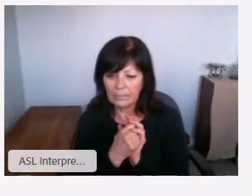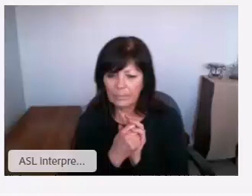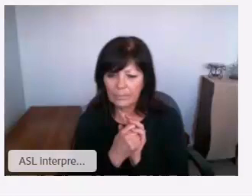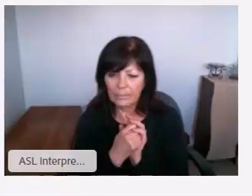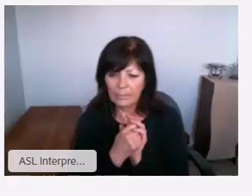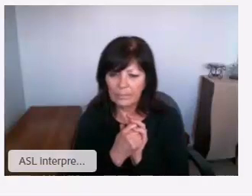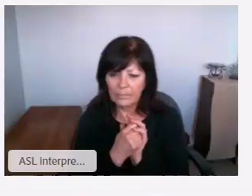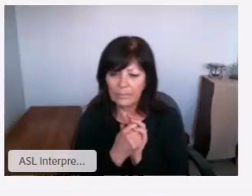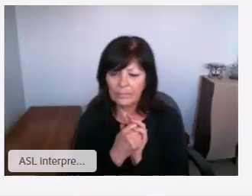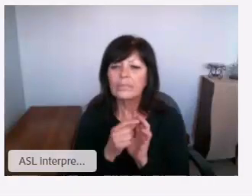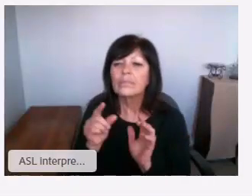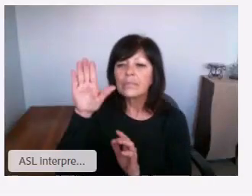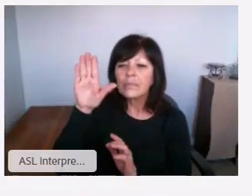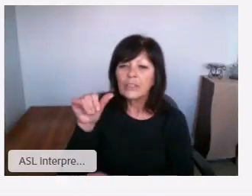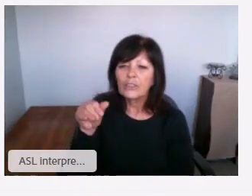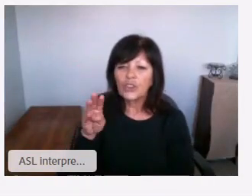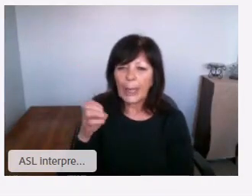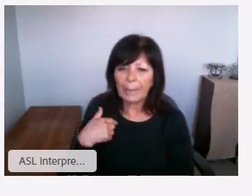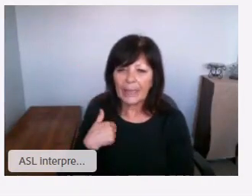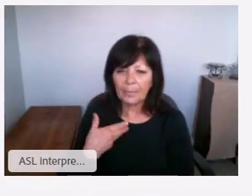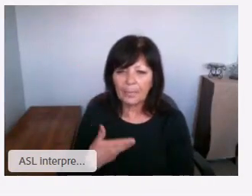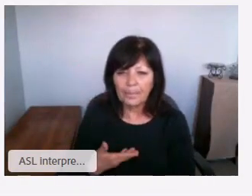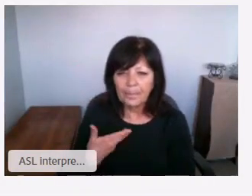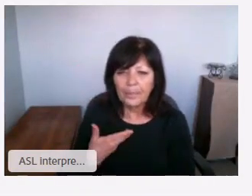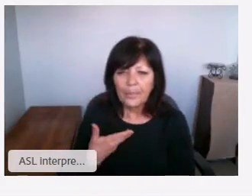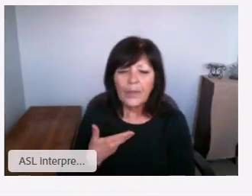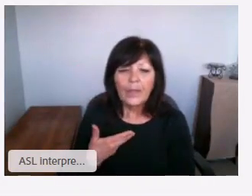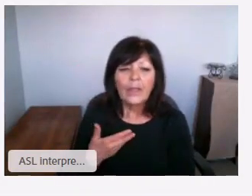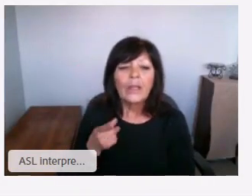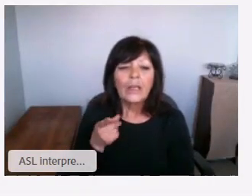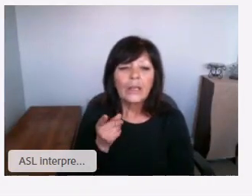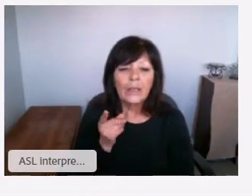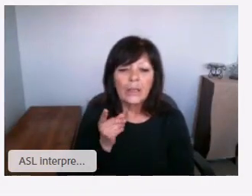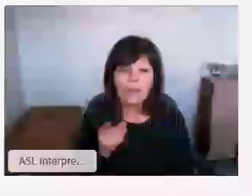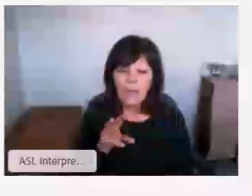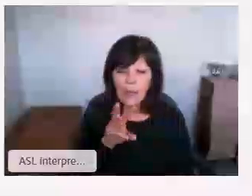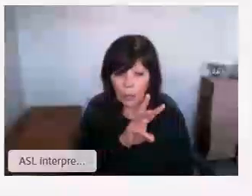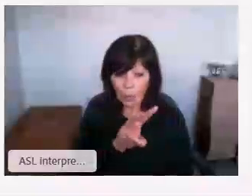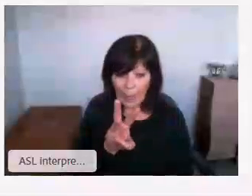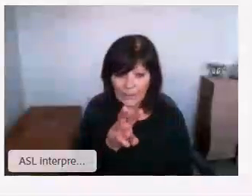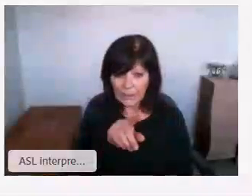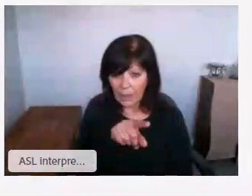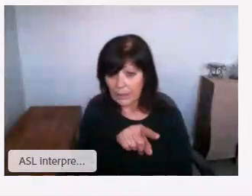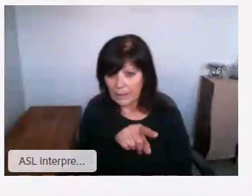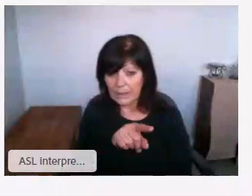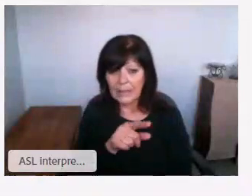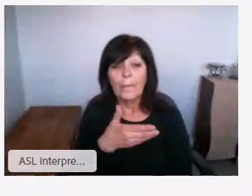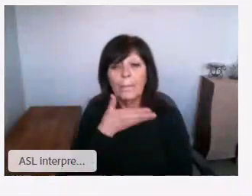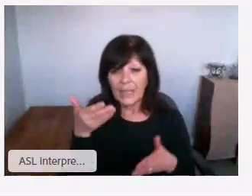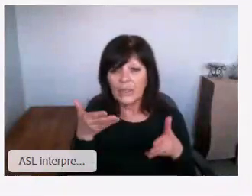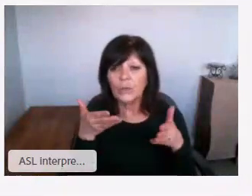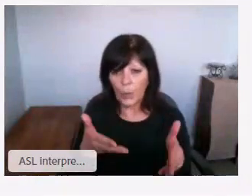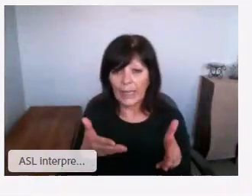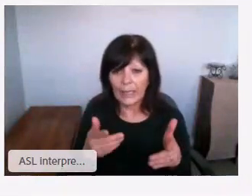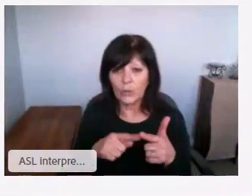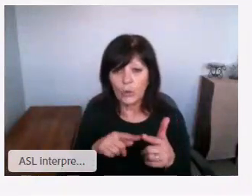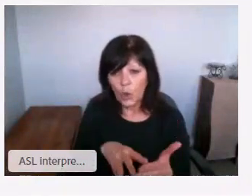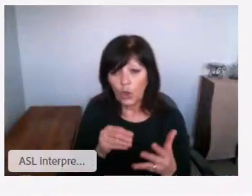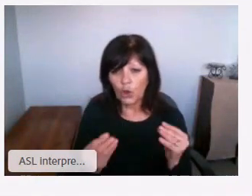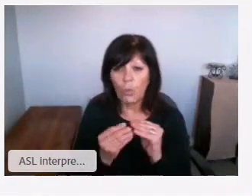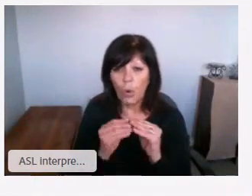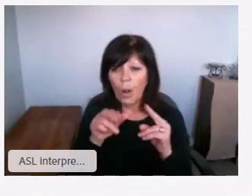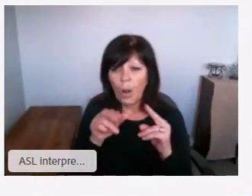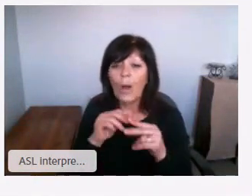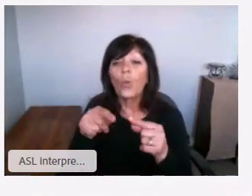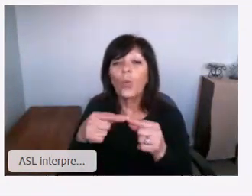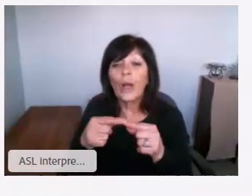Yeah, this is Jamie. So the website on the screen is the best place to go and learn more about when we're doing those